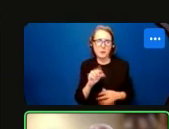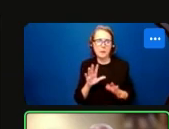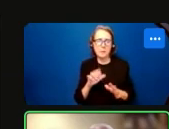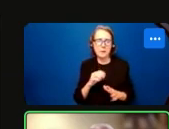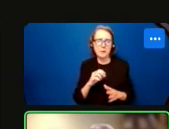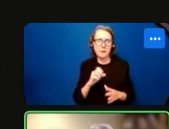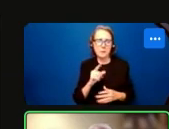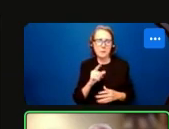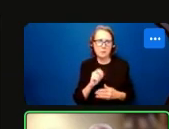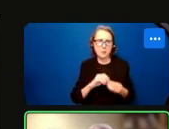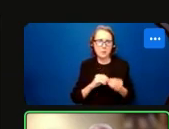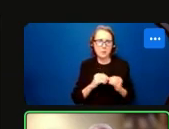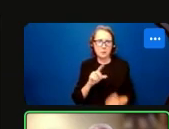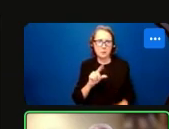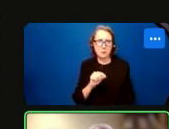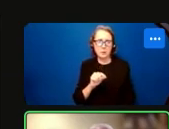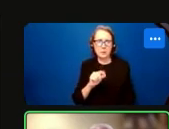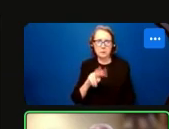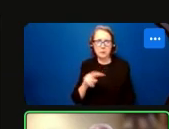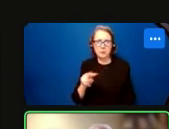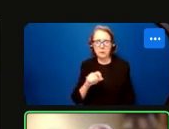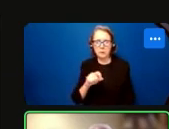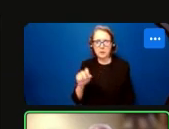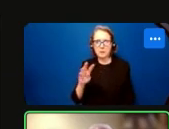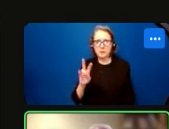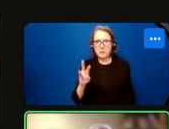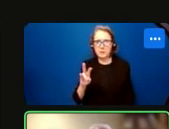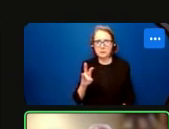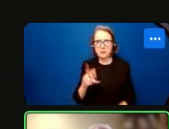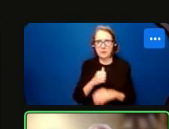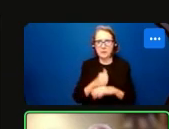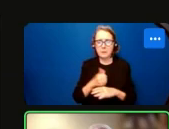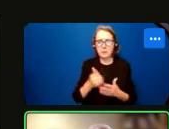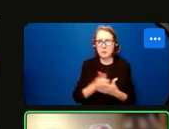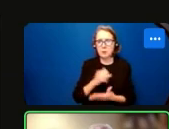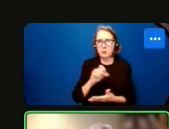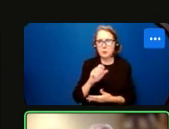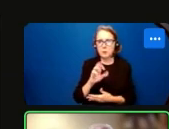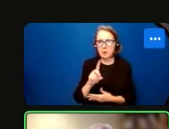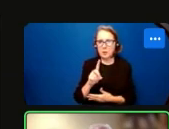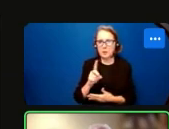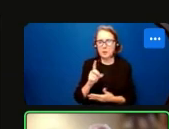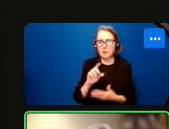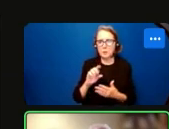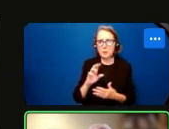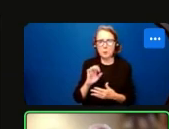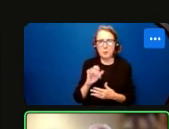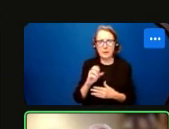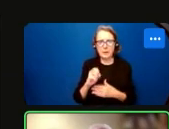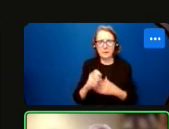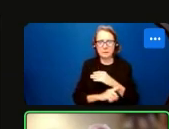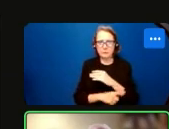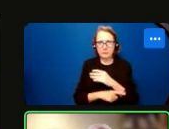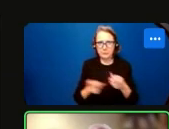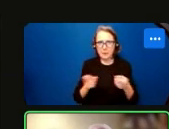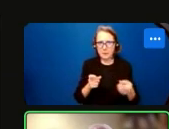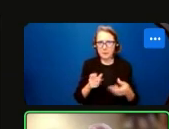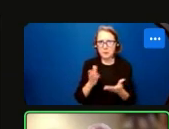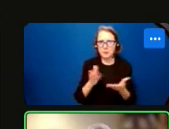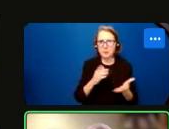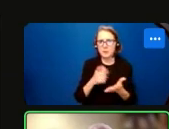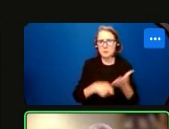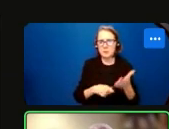resolution number 2022-47, establishing new solid waste management service rates. If adopted by City